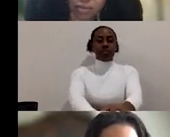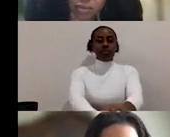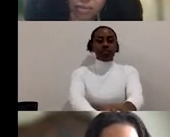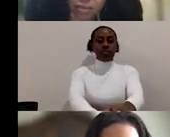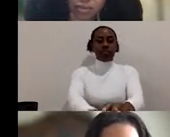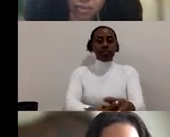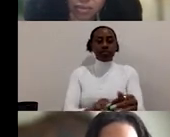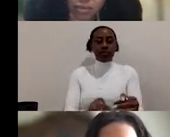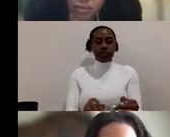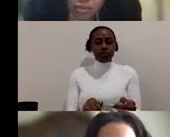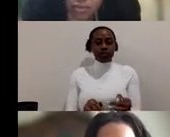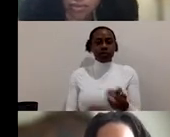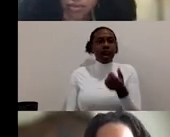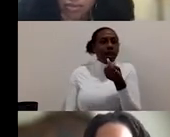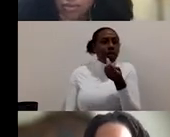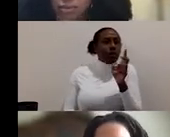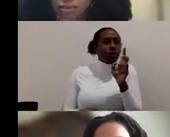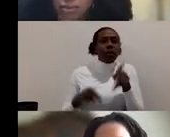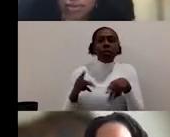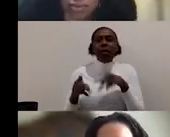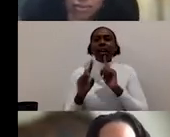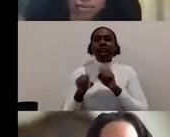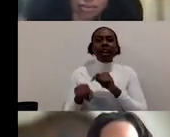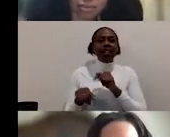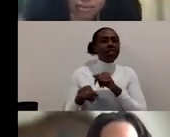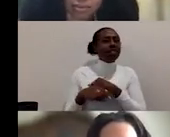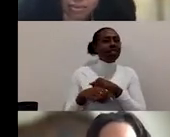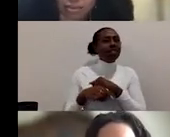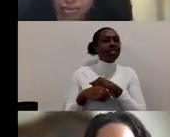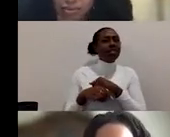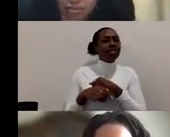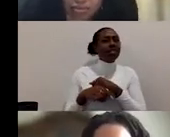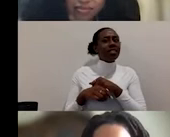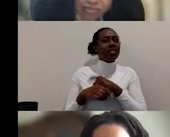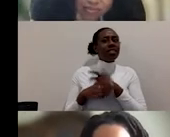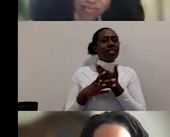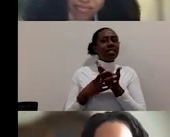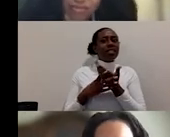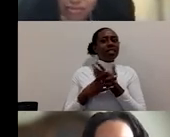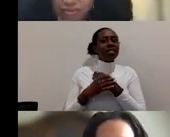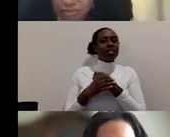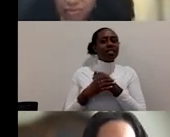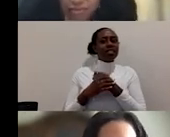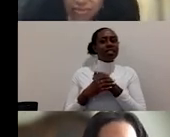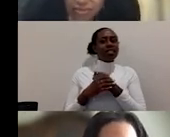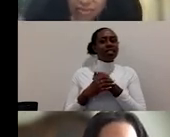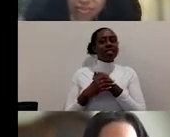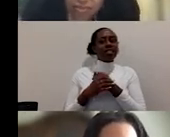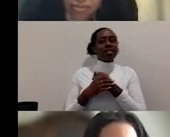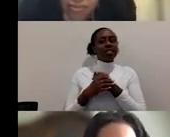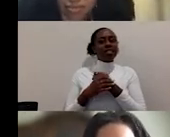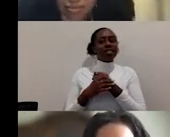We only have a few people. I think you need to scroll answer. Down, maybe. Oh, scroll down?